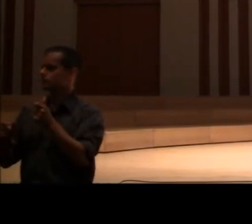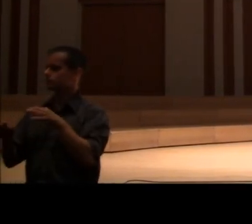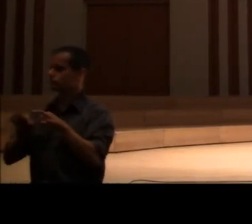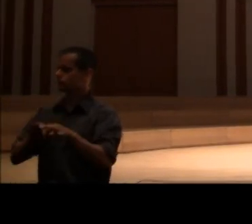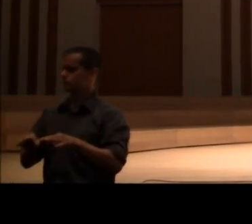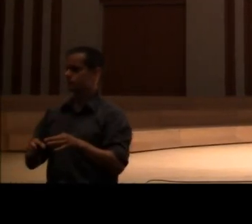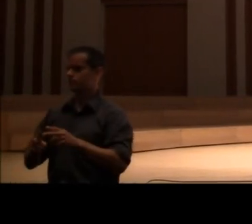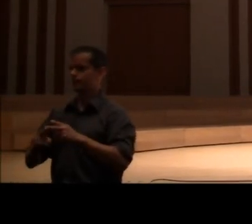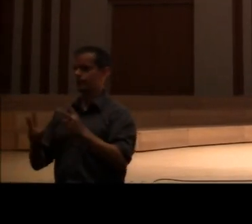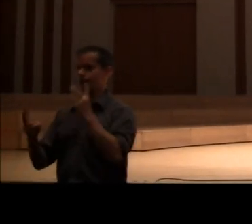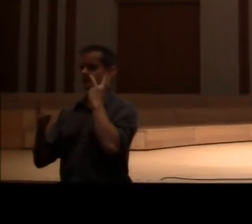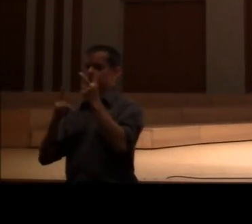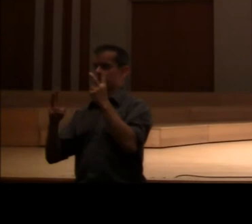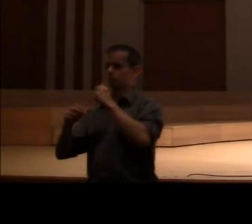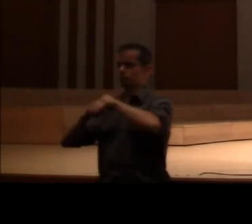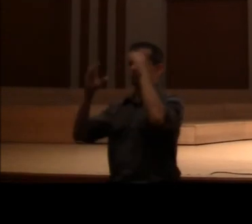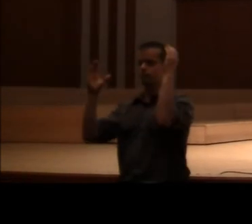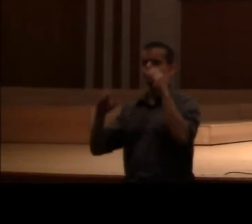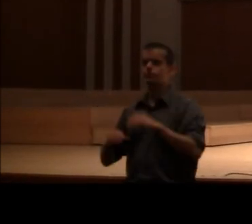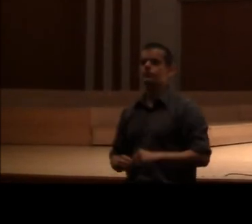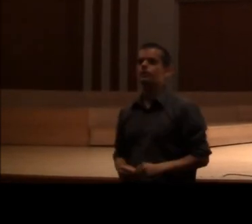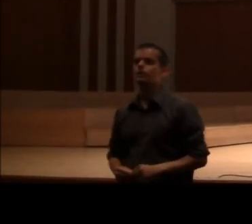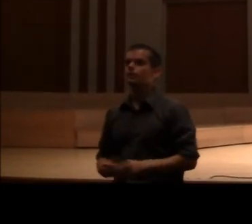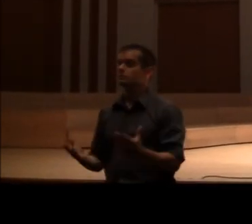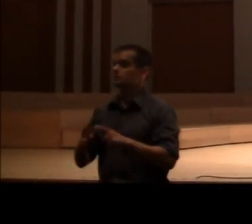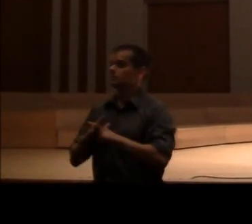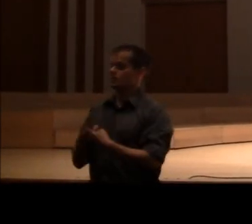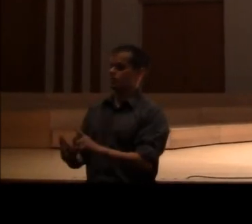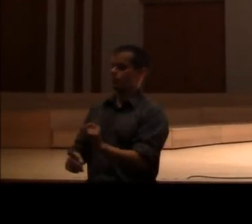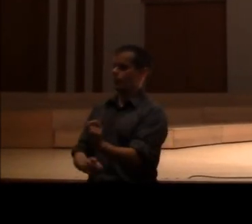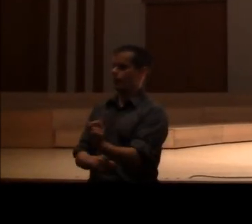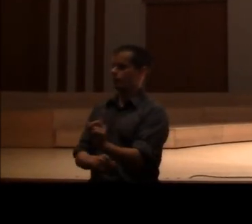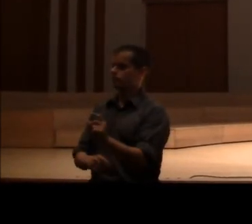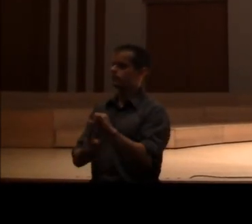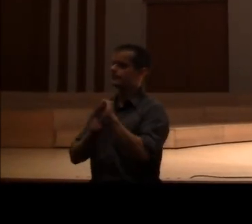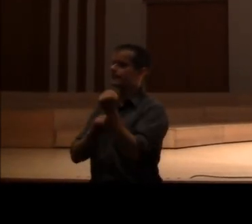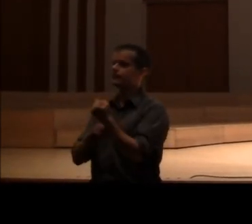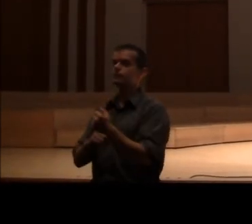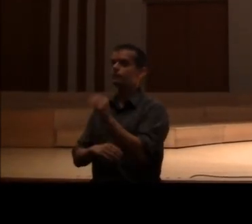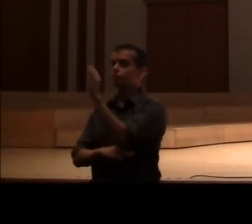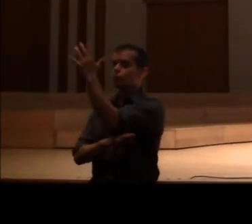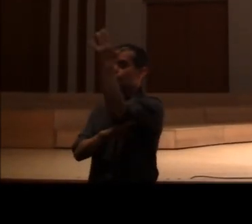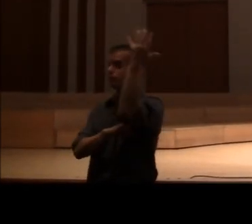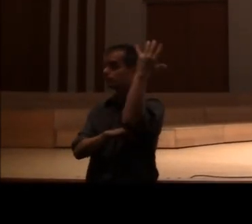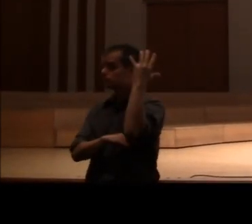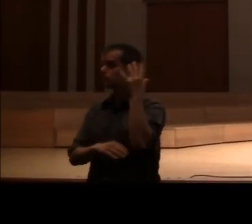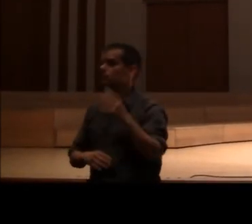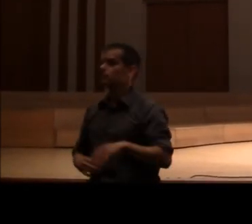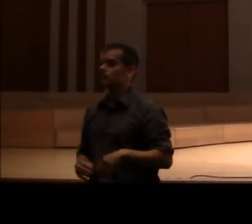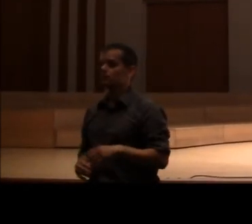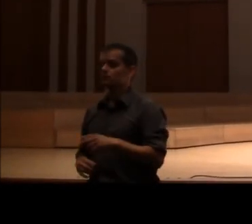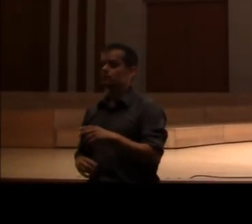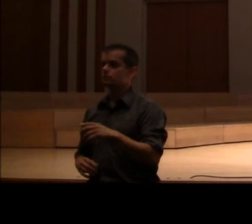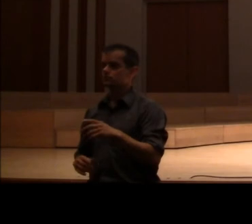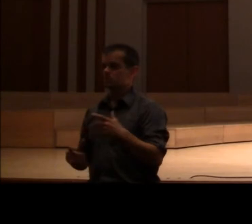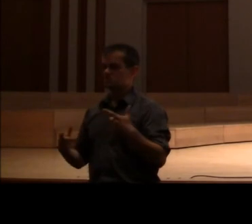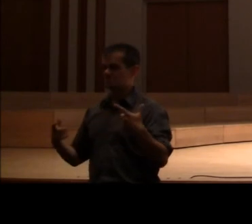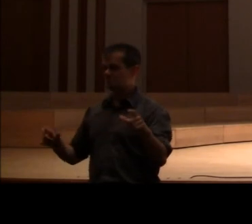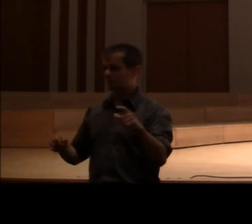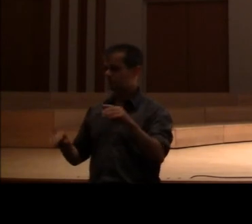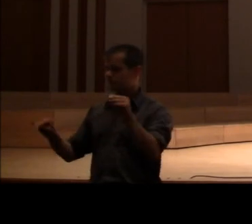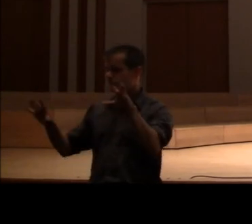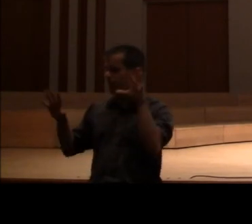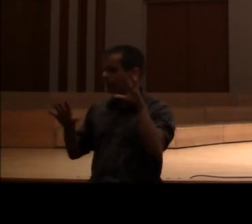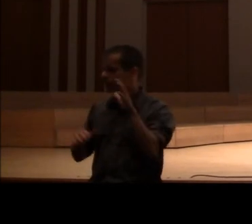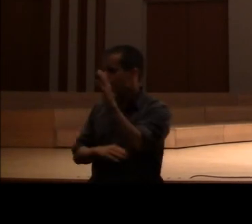image. So we might start with where it is, its setting. It's wooded, so is it in the middle of like a really big enchanted forest,